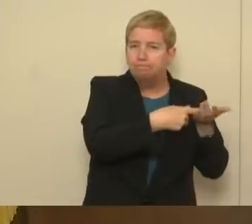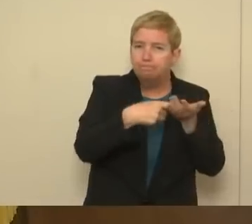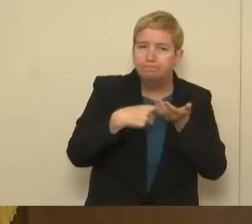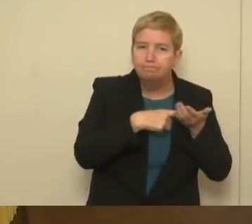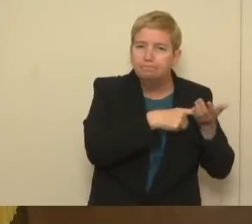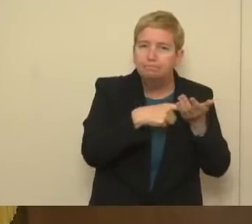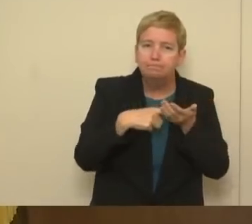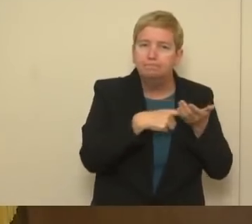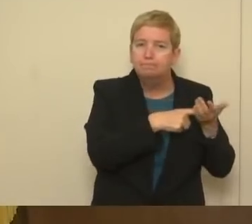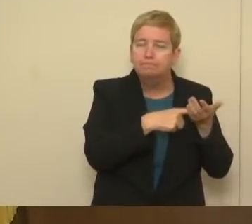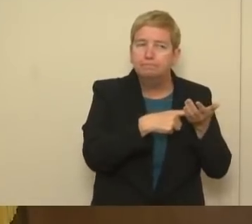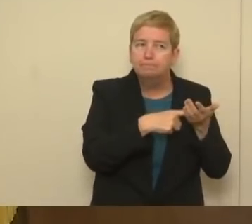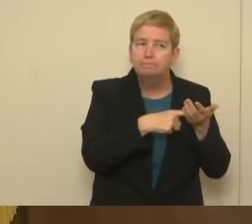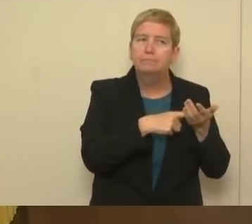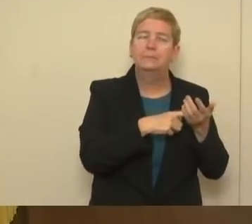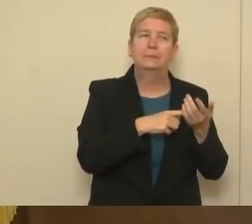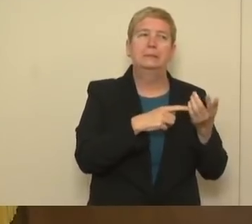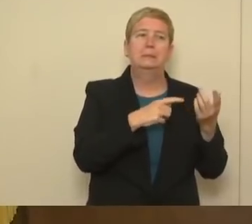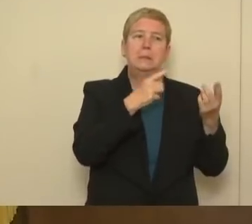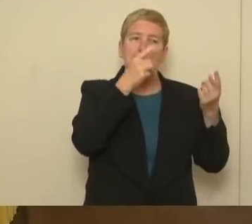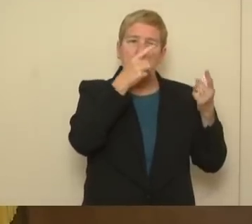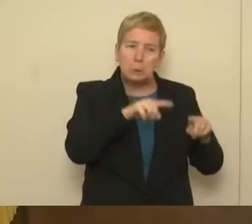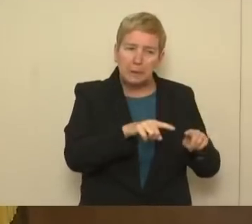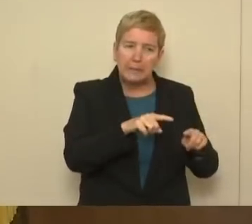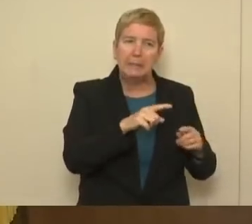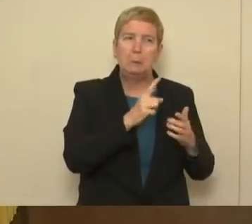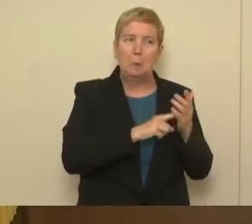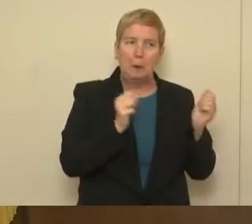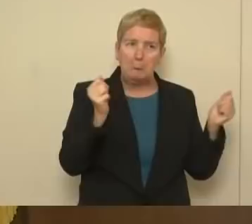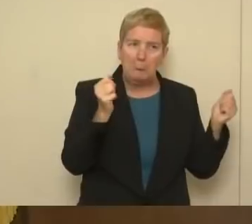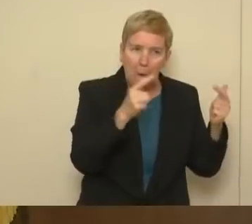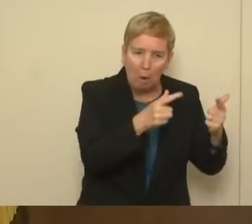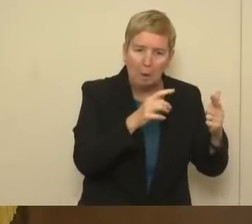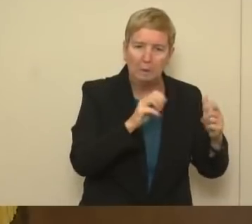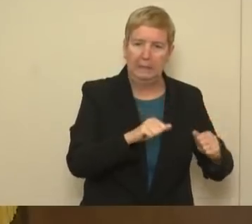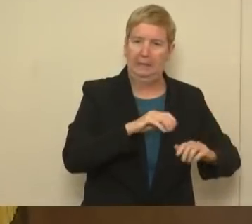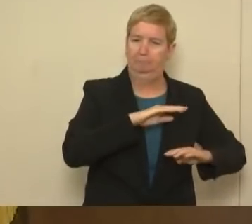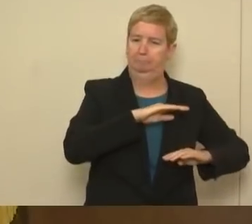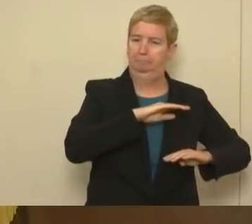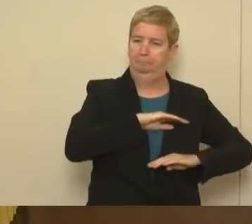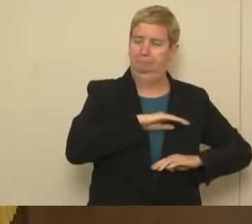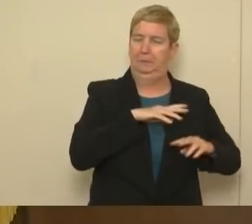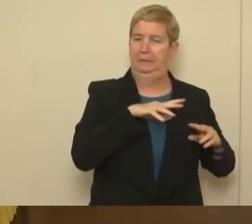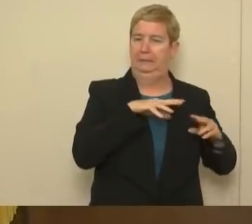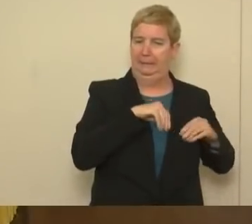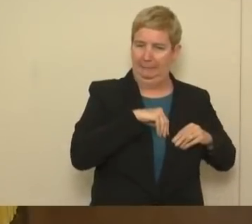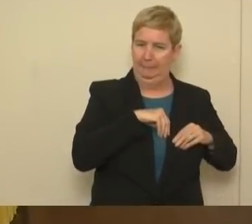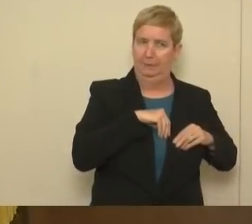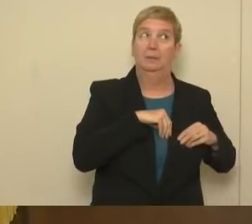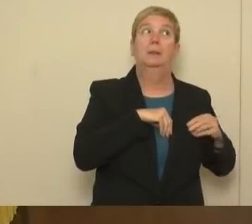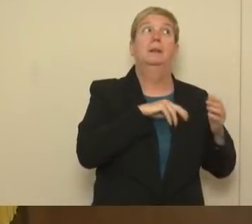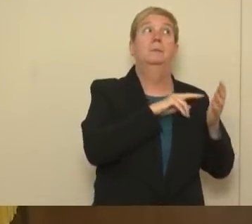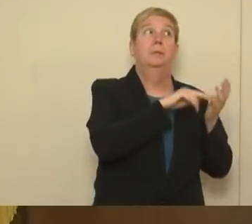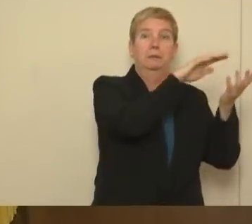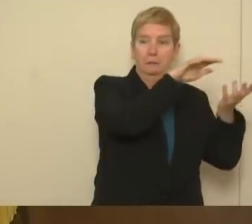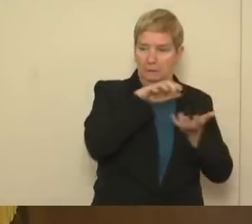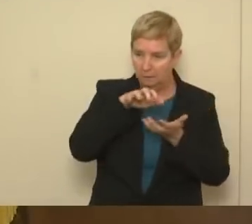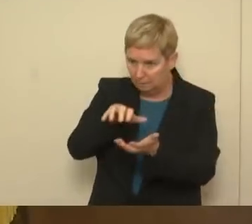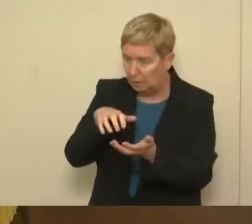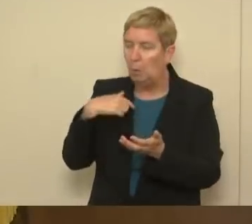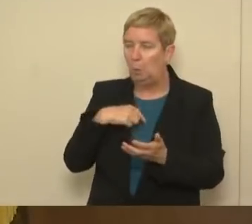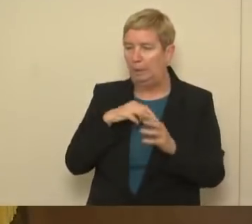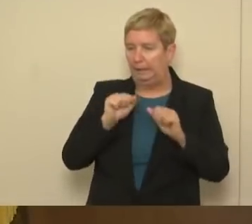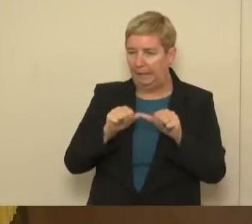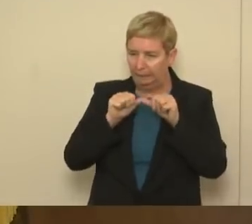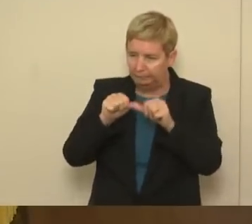what's palatable for both sides, that helps states continue to support their businesses and citizens